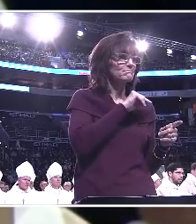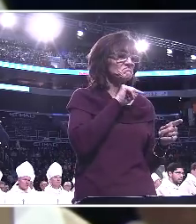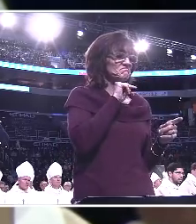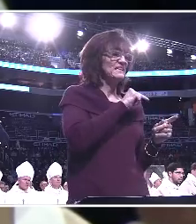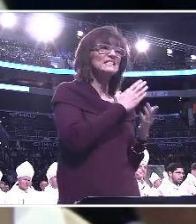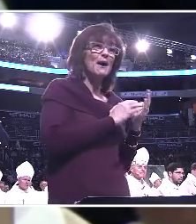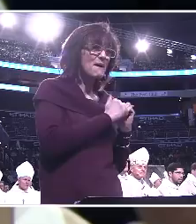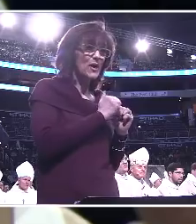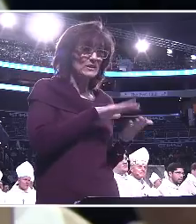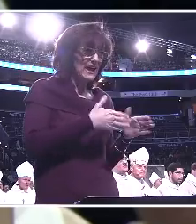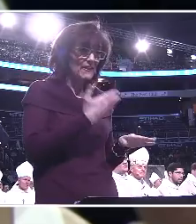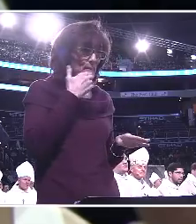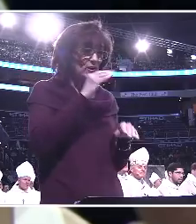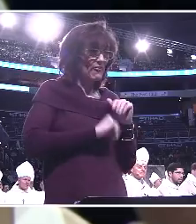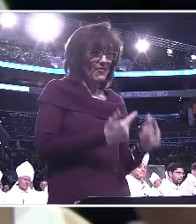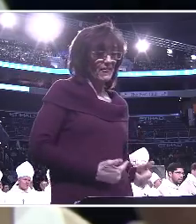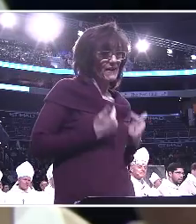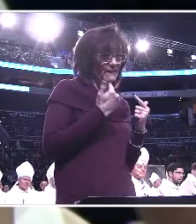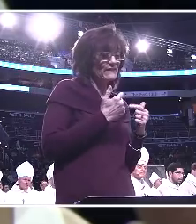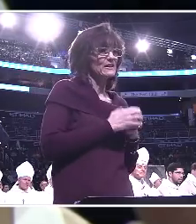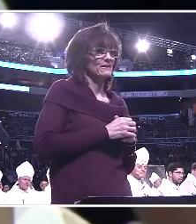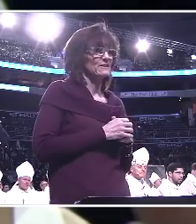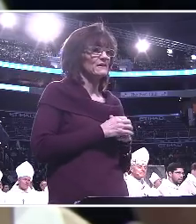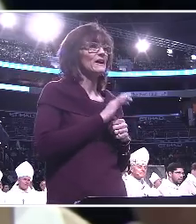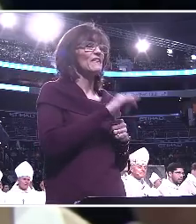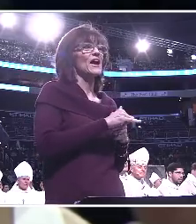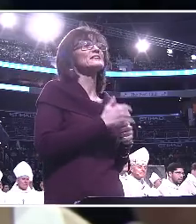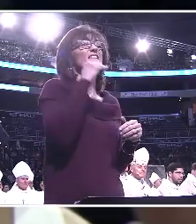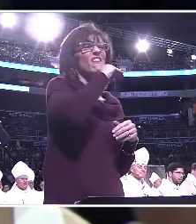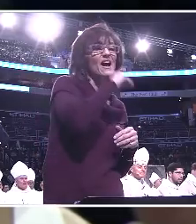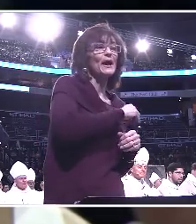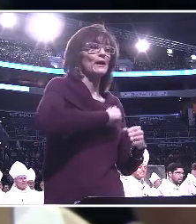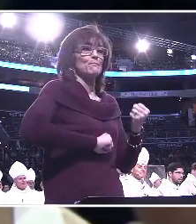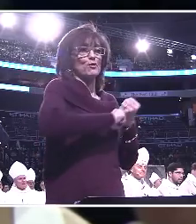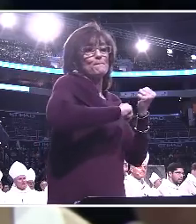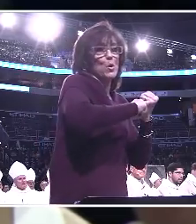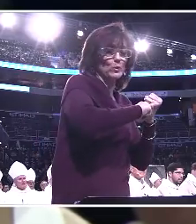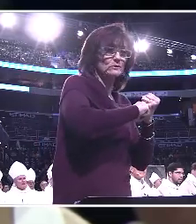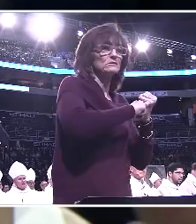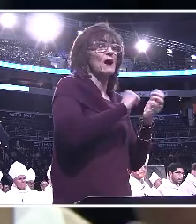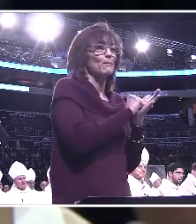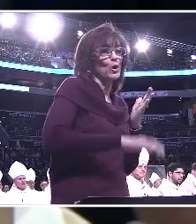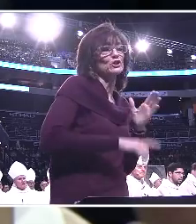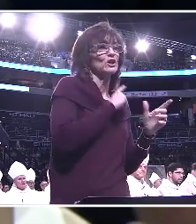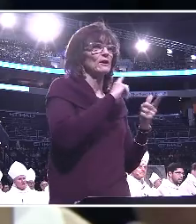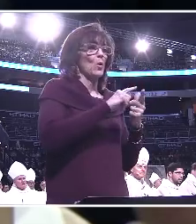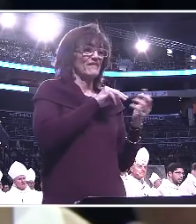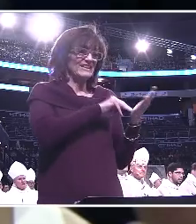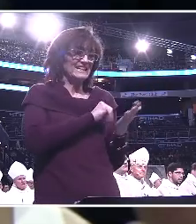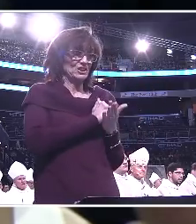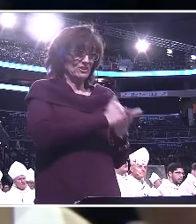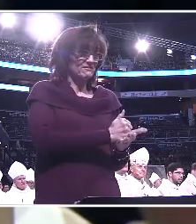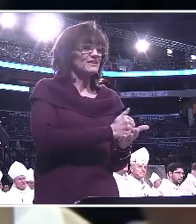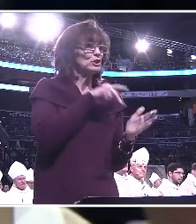is better than life. It's the lie that defends abortion. It's the lie that promotes physician-assisted suicide. It's the lie that jumps to war as the